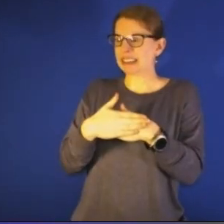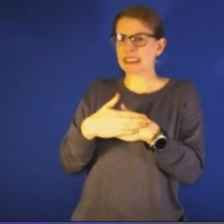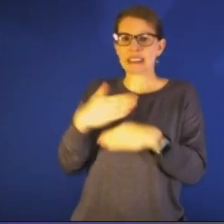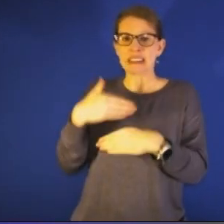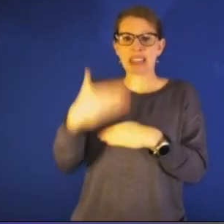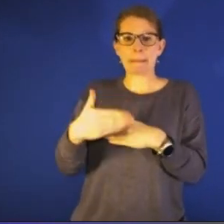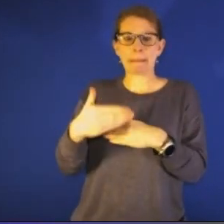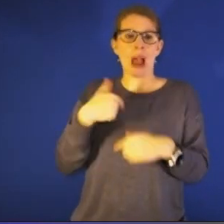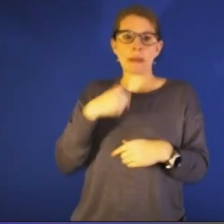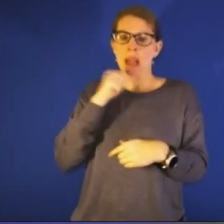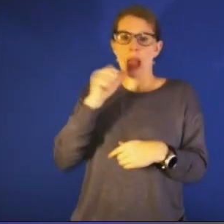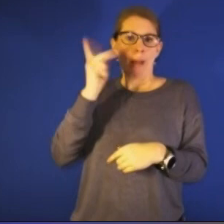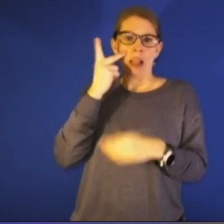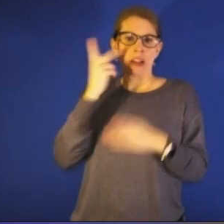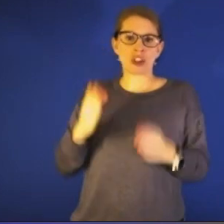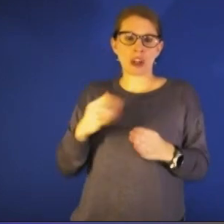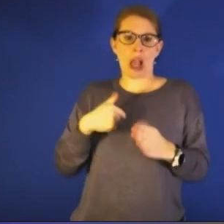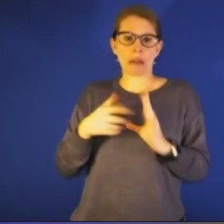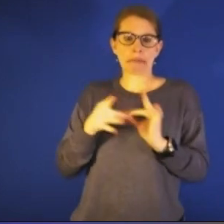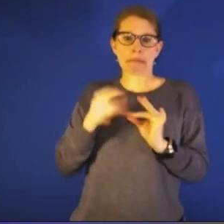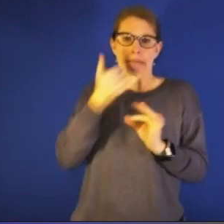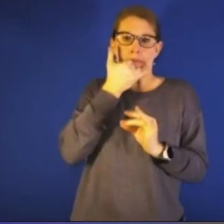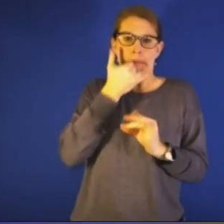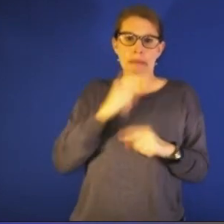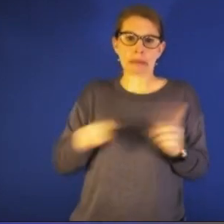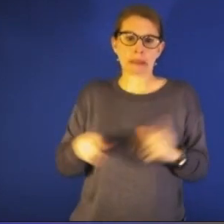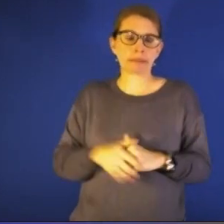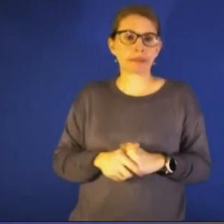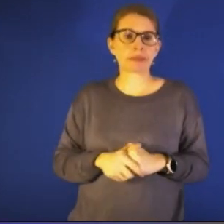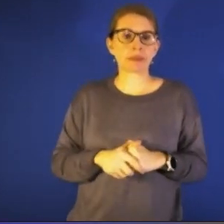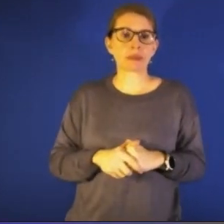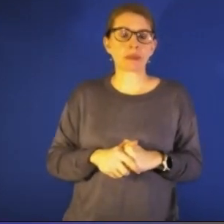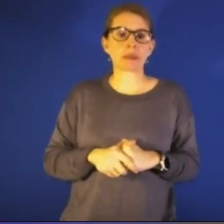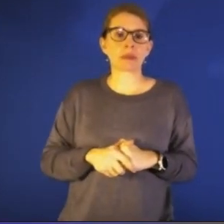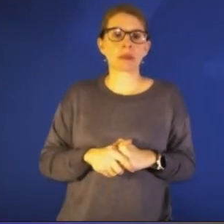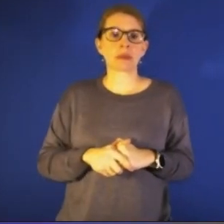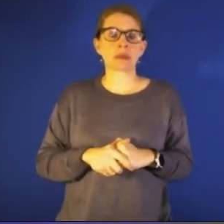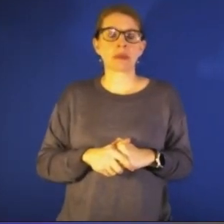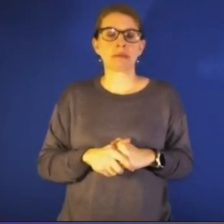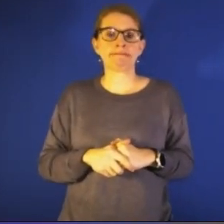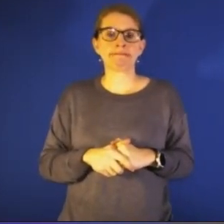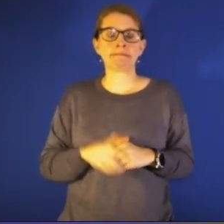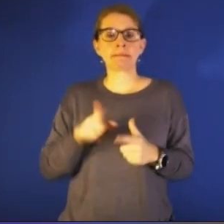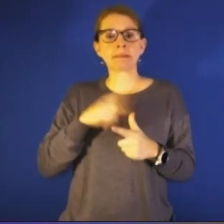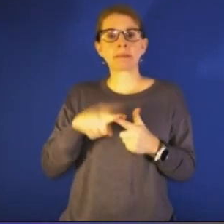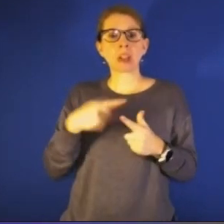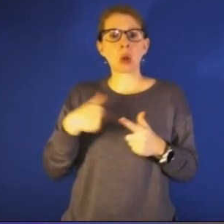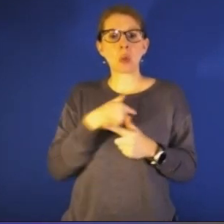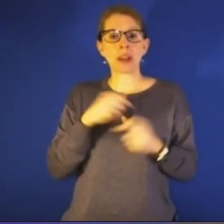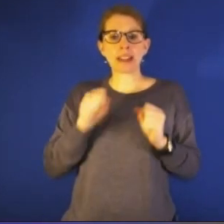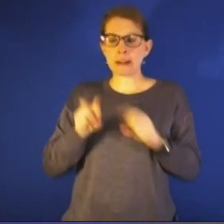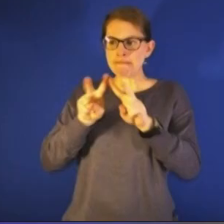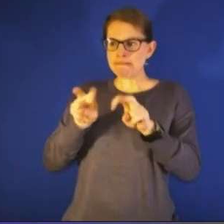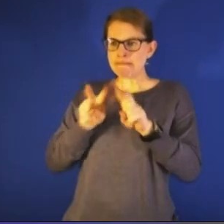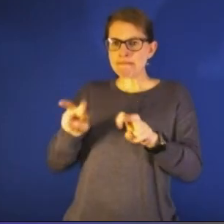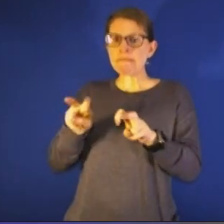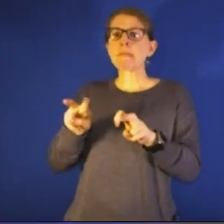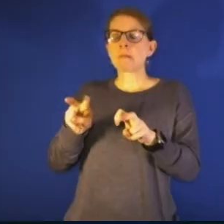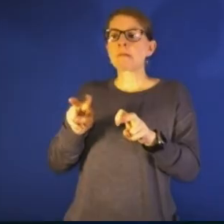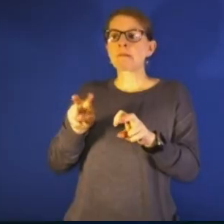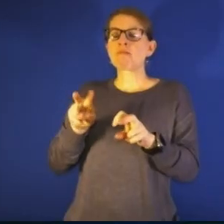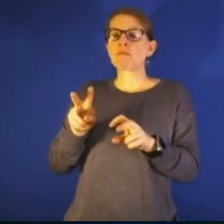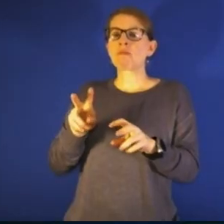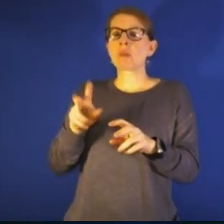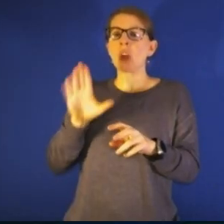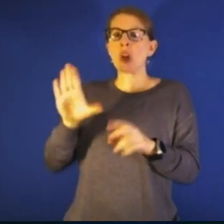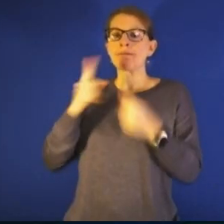politician, so I'll say it wrong, but I think it's the legislative audit committee or whatever. And then we can really take a hard look at that. Dr. Antonius, what are you guys